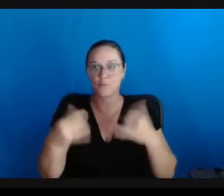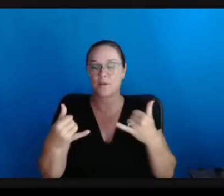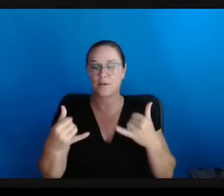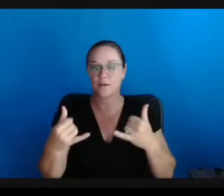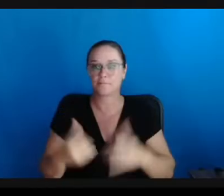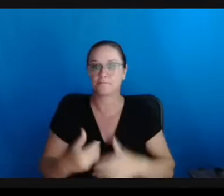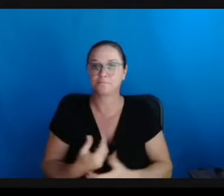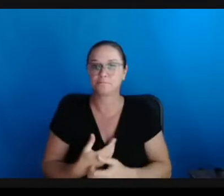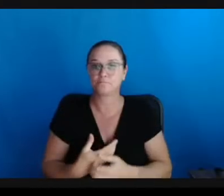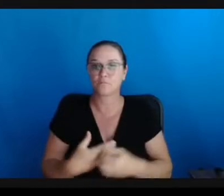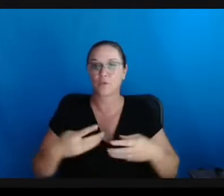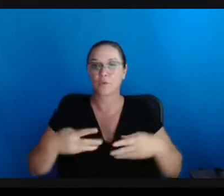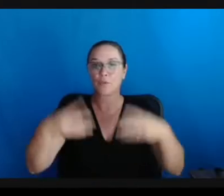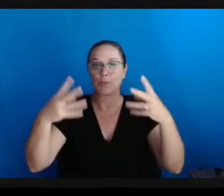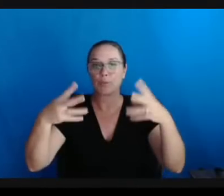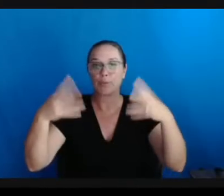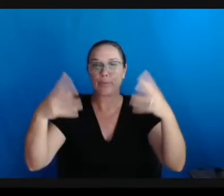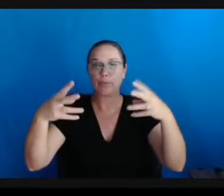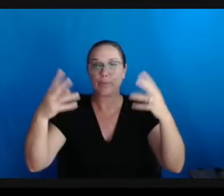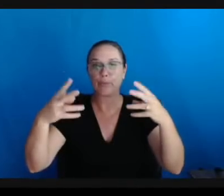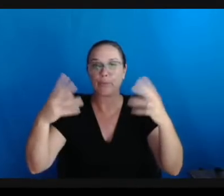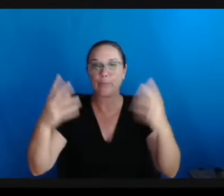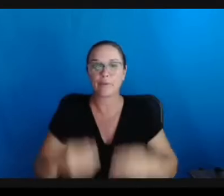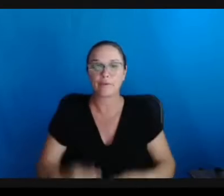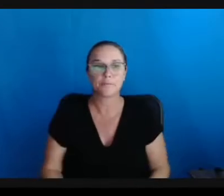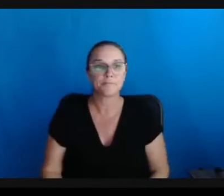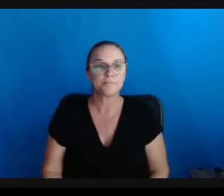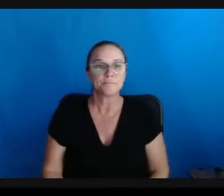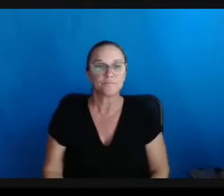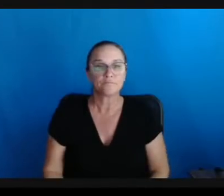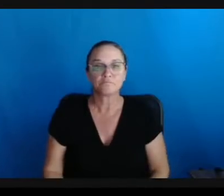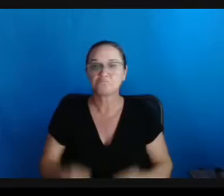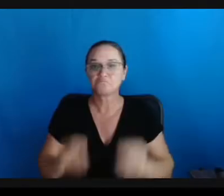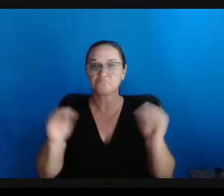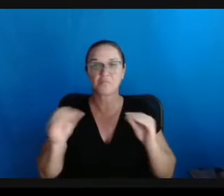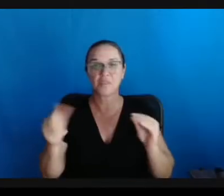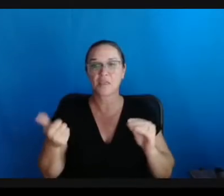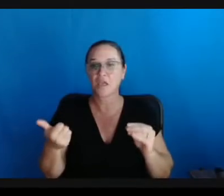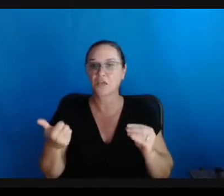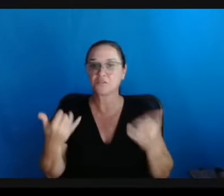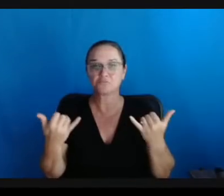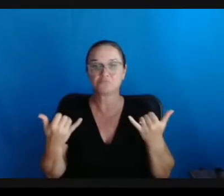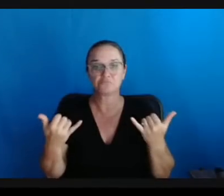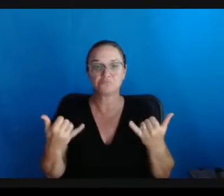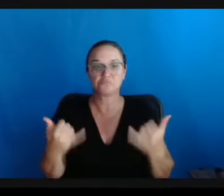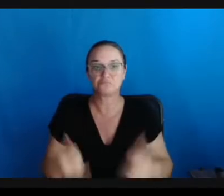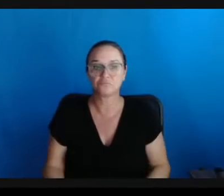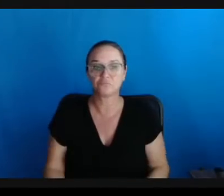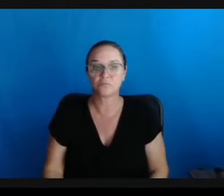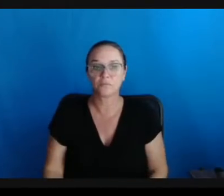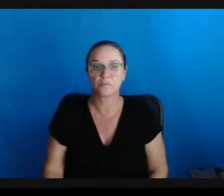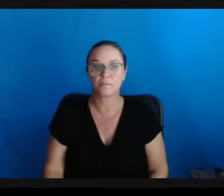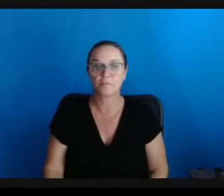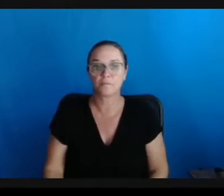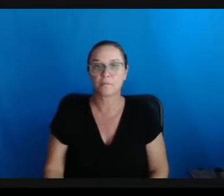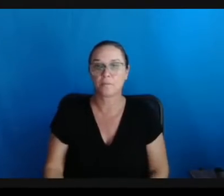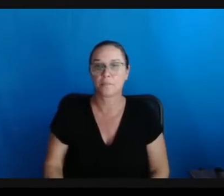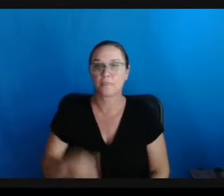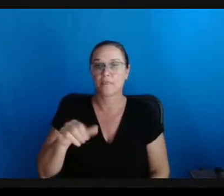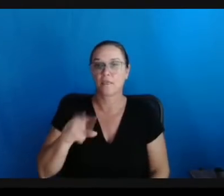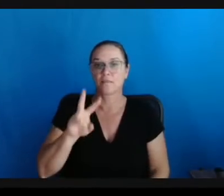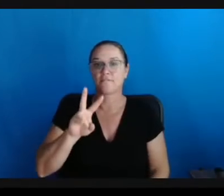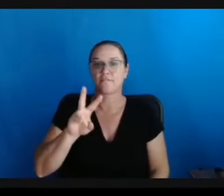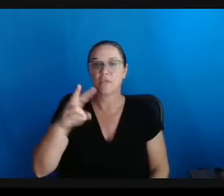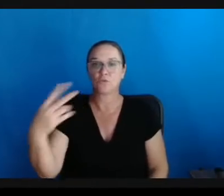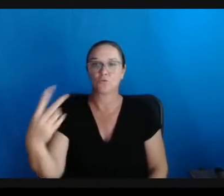degassing there. But nothing else currently happening. And there is our V2 camera.